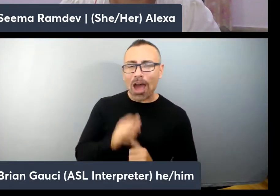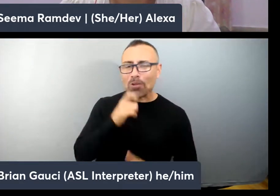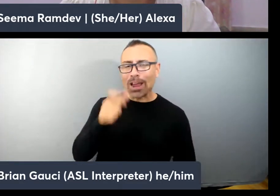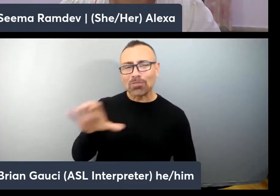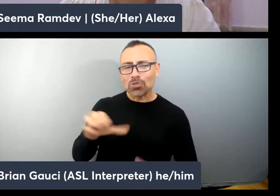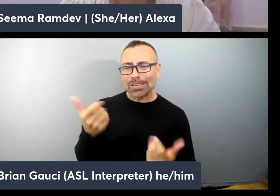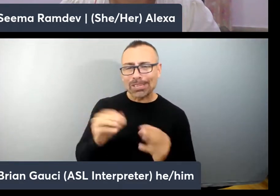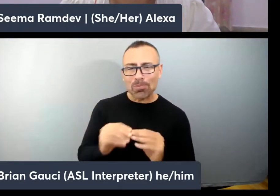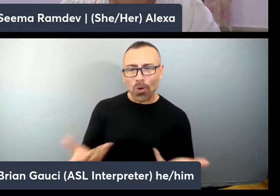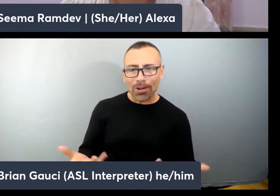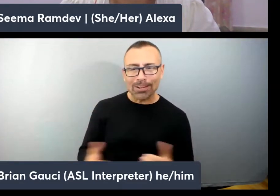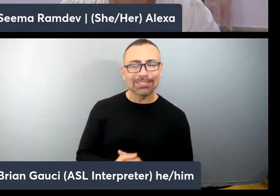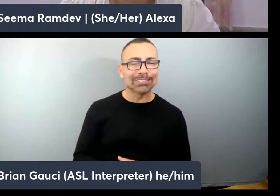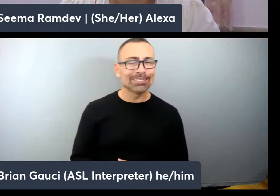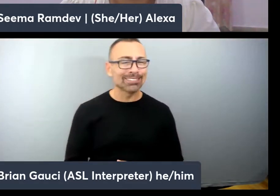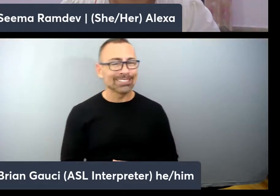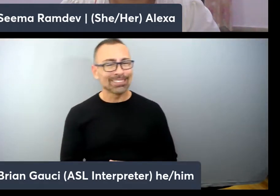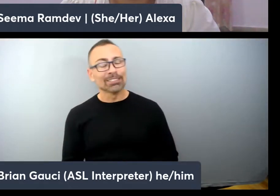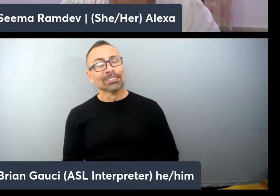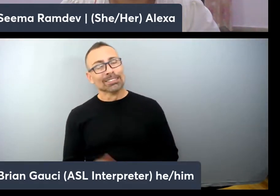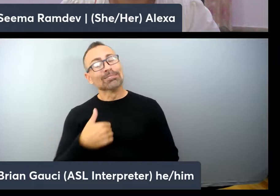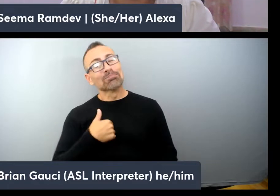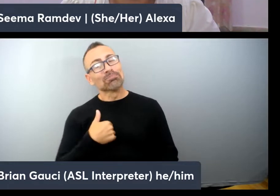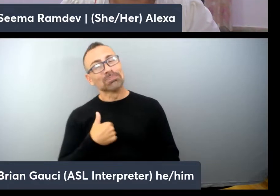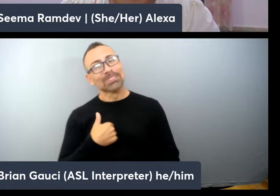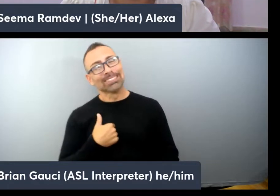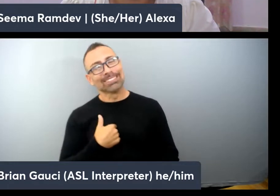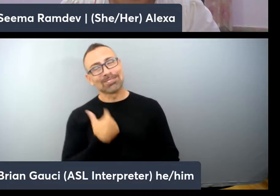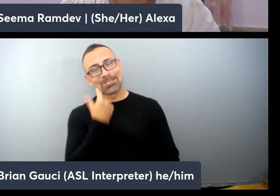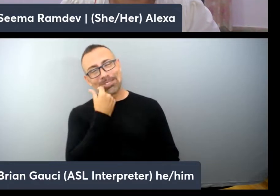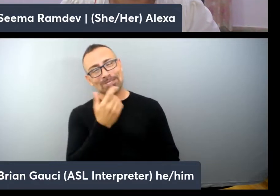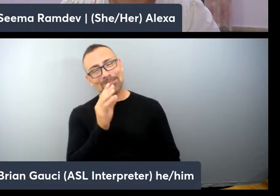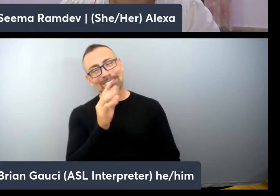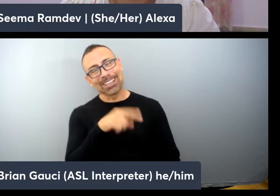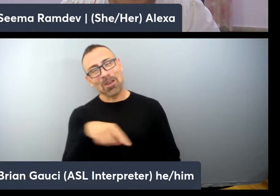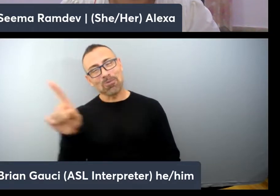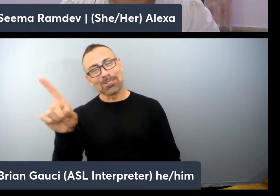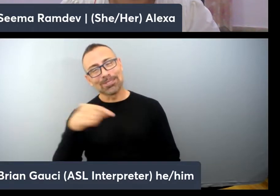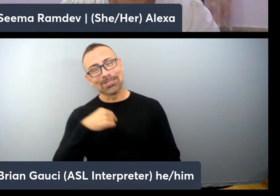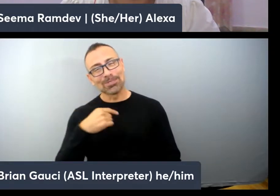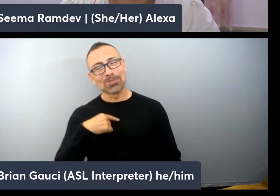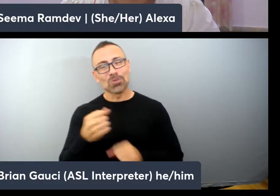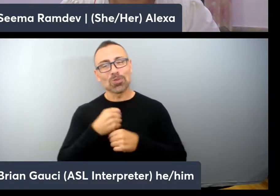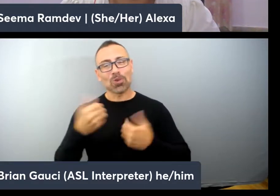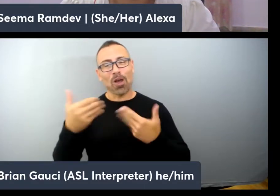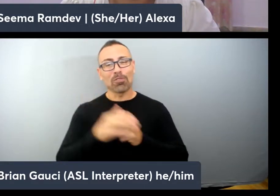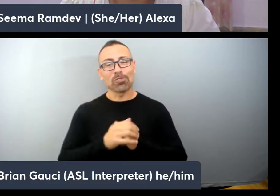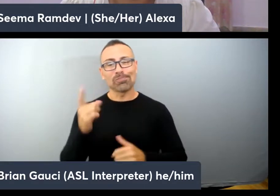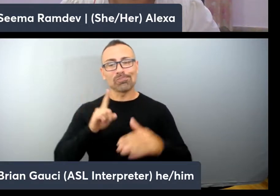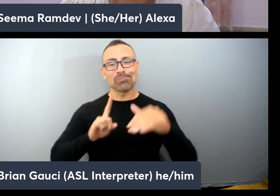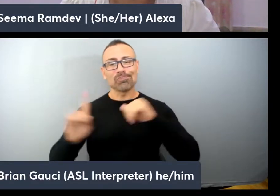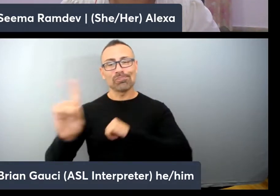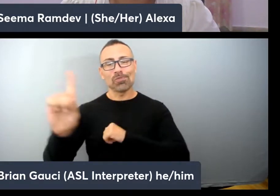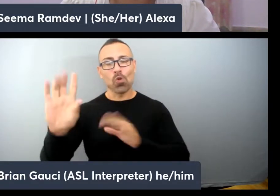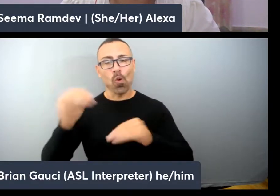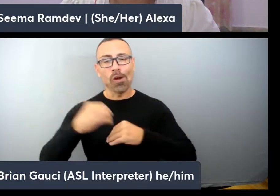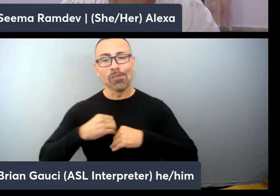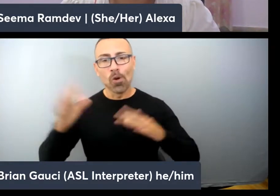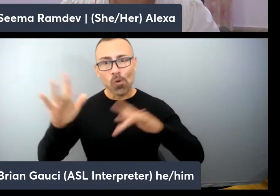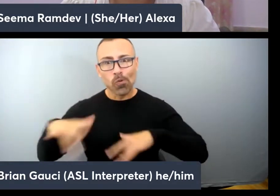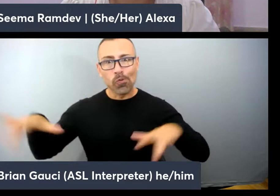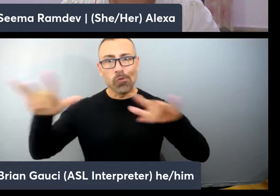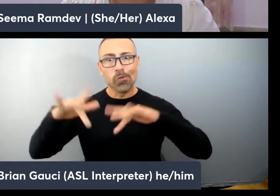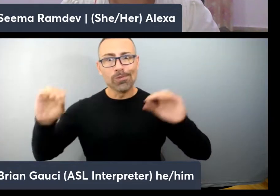well, yeah. I actually just went to the coffee room here in the office, and I was the only one there, so I didn't have anybody to talk to. Okay. But the reason